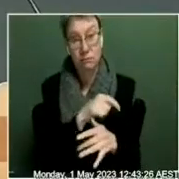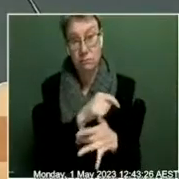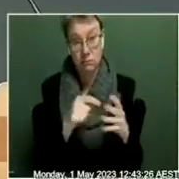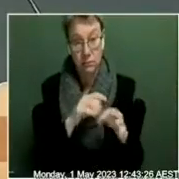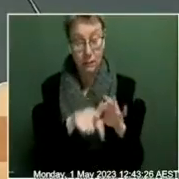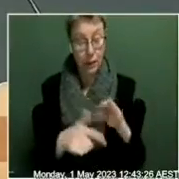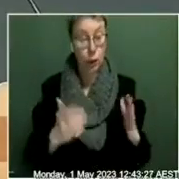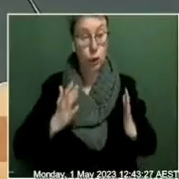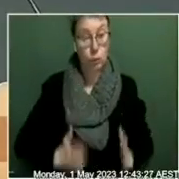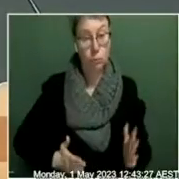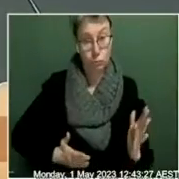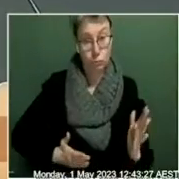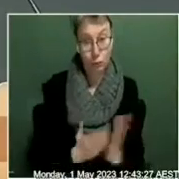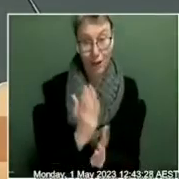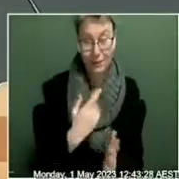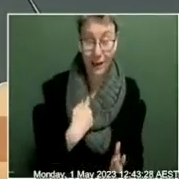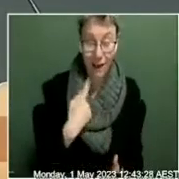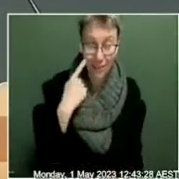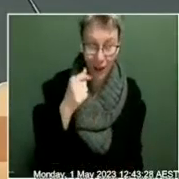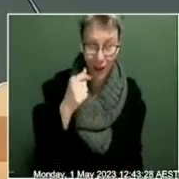And as I understand